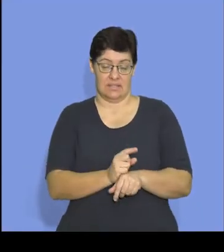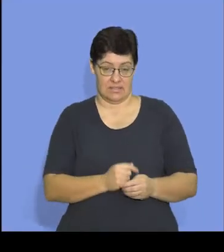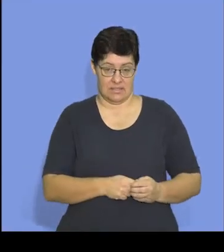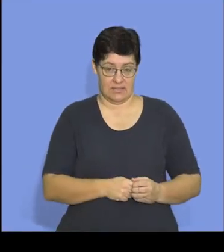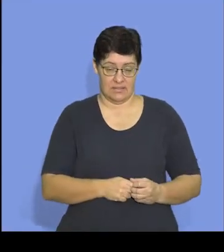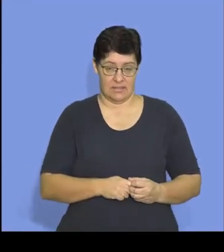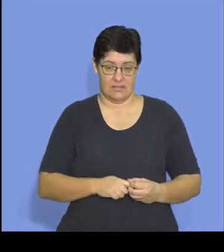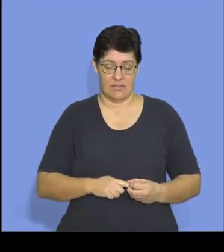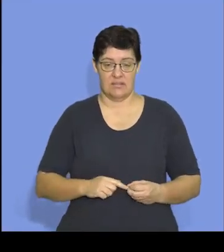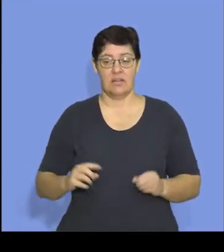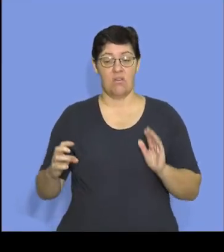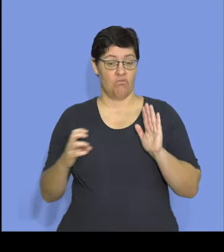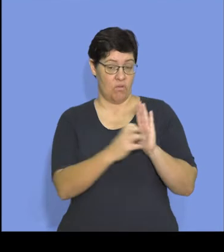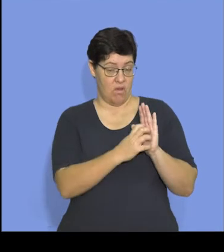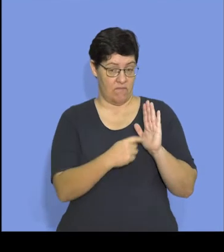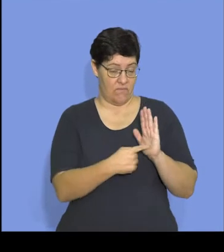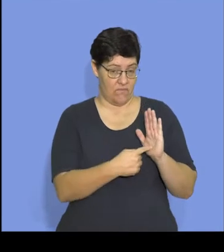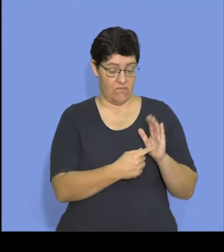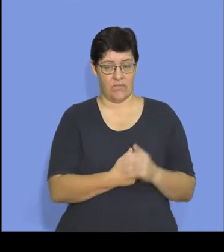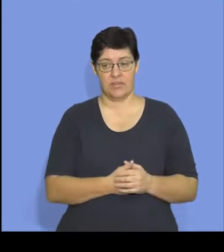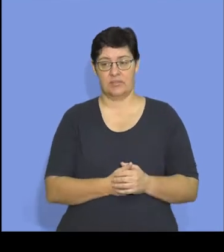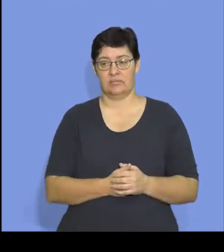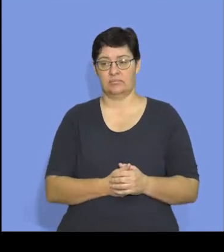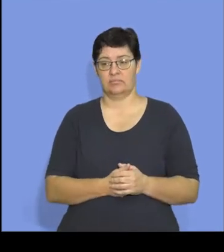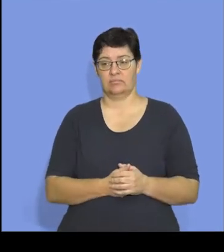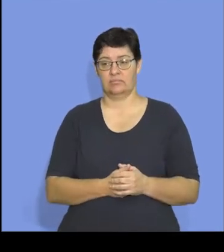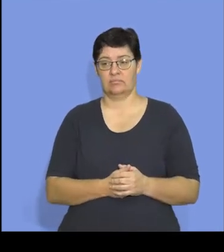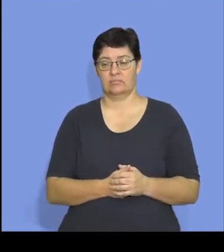to my graph, I can go,